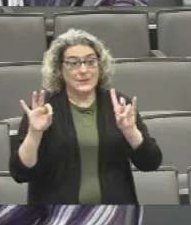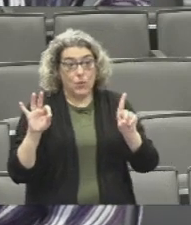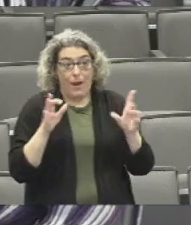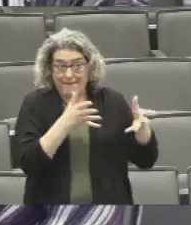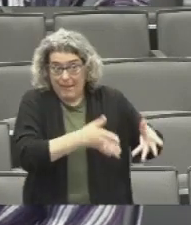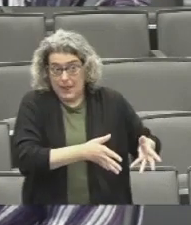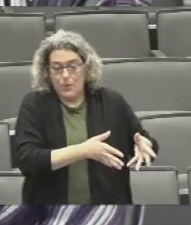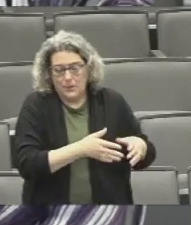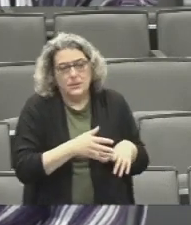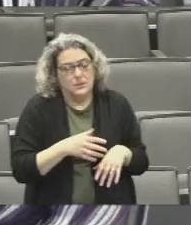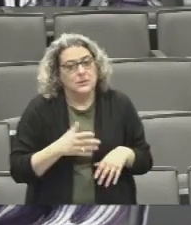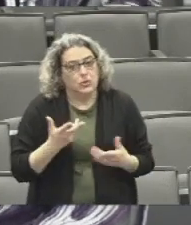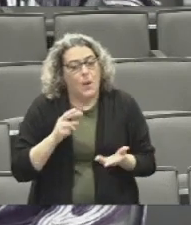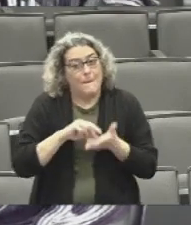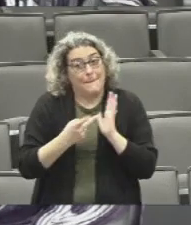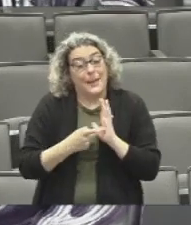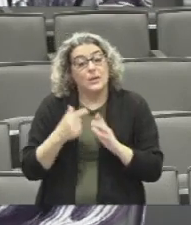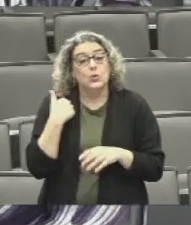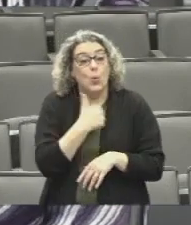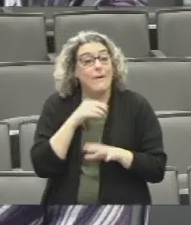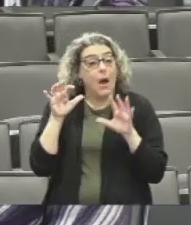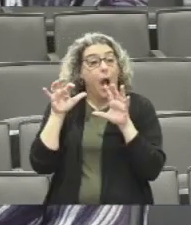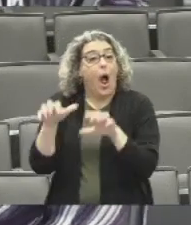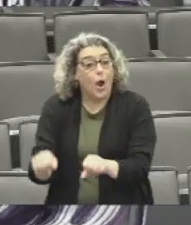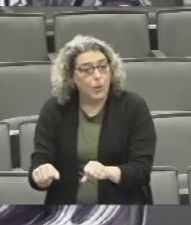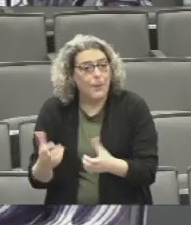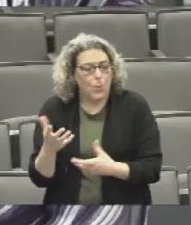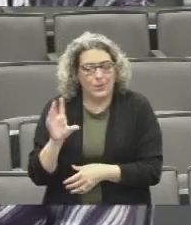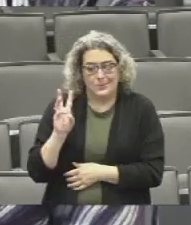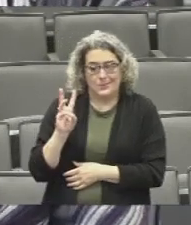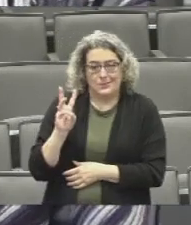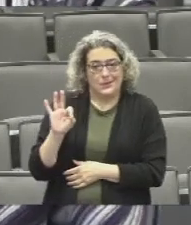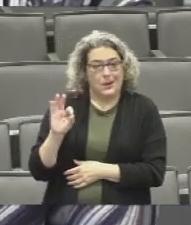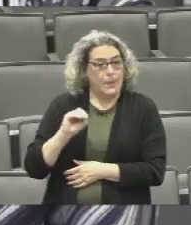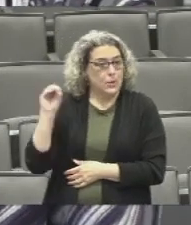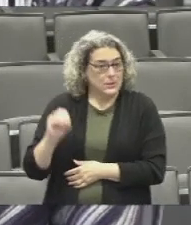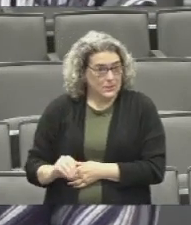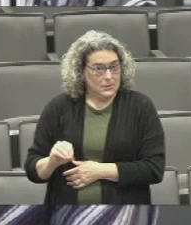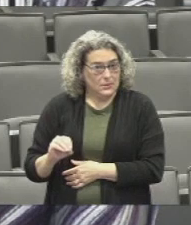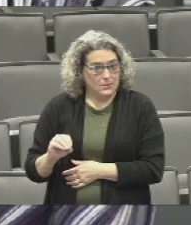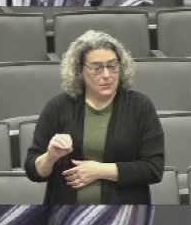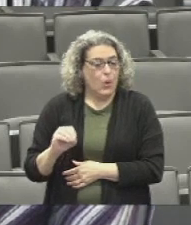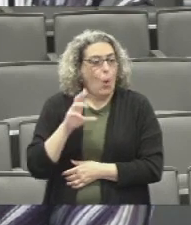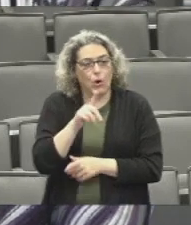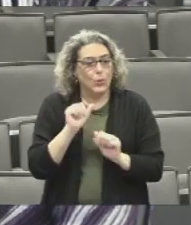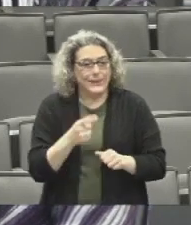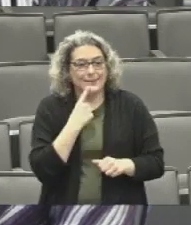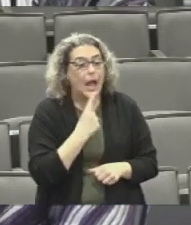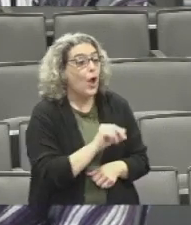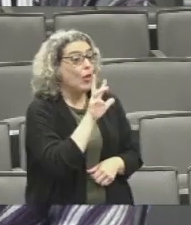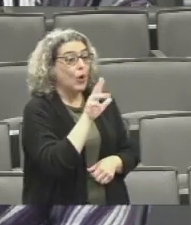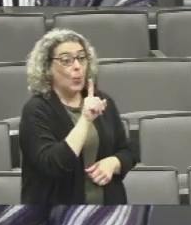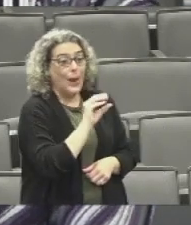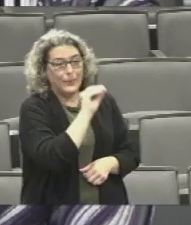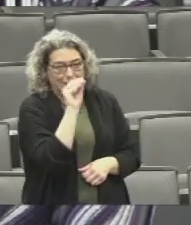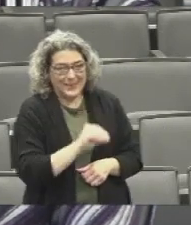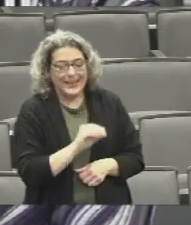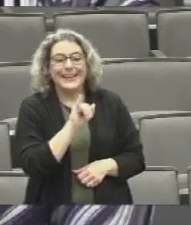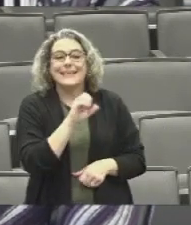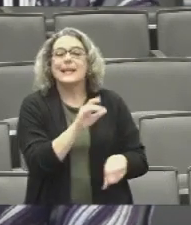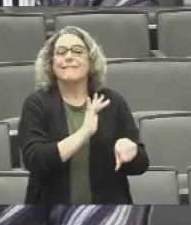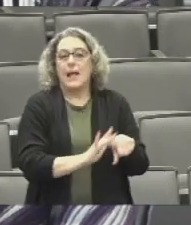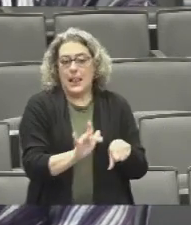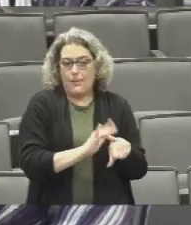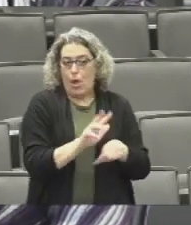1,339. So that is an occupancy rate of 69%, or you can turn it around and say 31% of our beds